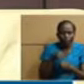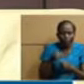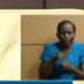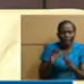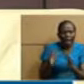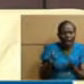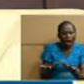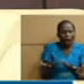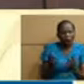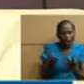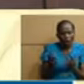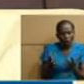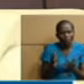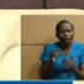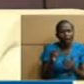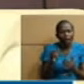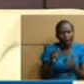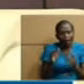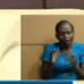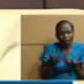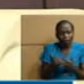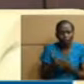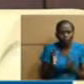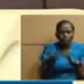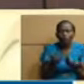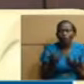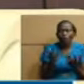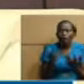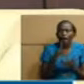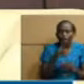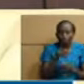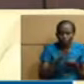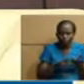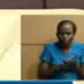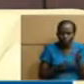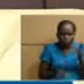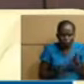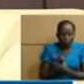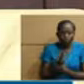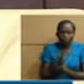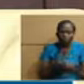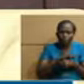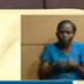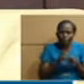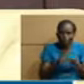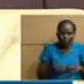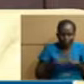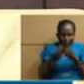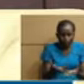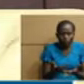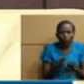how are you taking advantage? Yes. That's the word you use. Yes. That the opportunity COVID-19 presents to